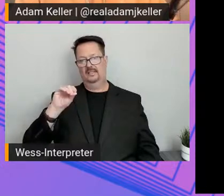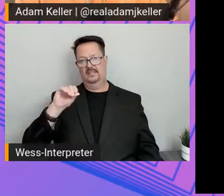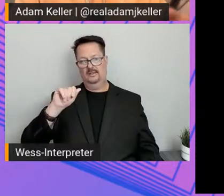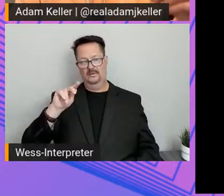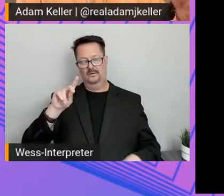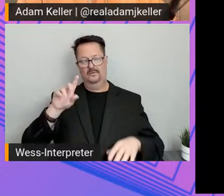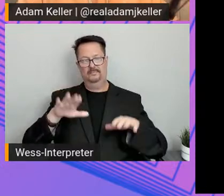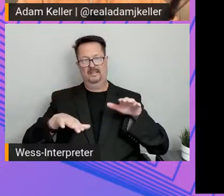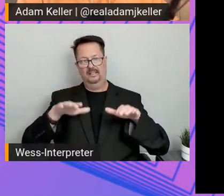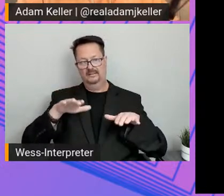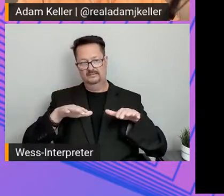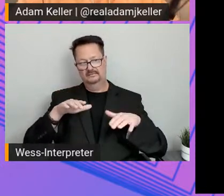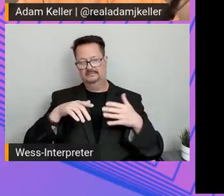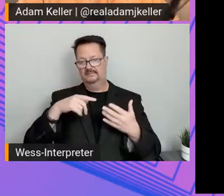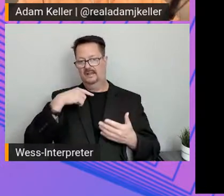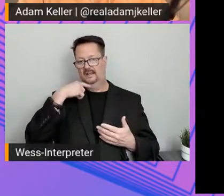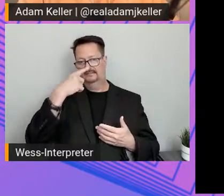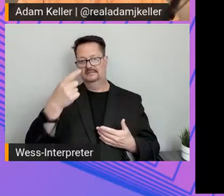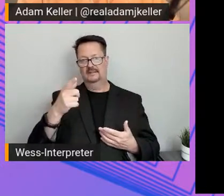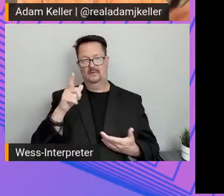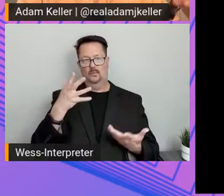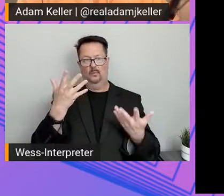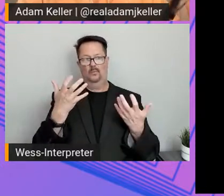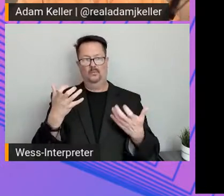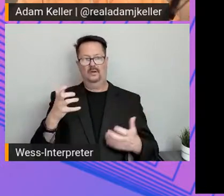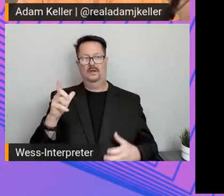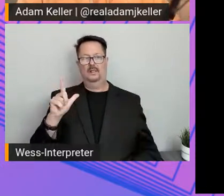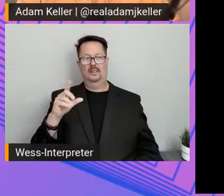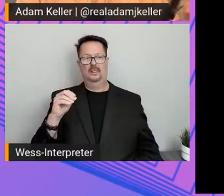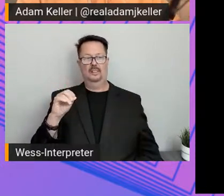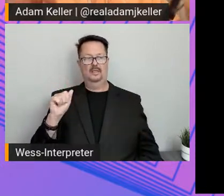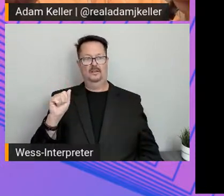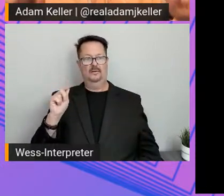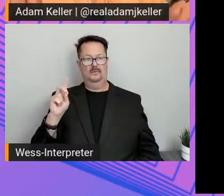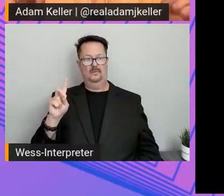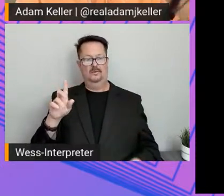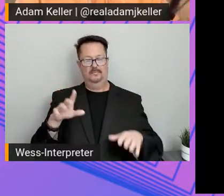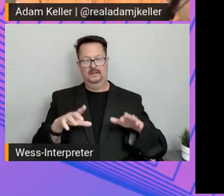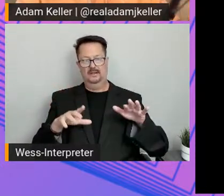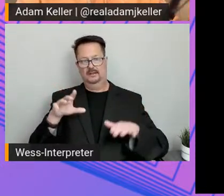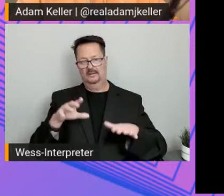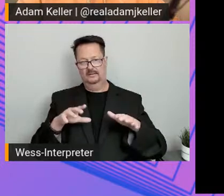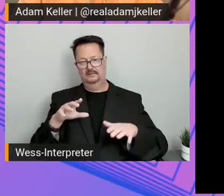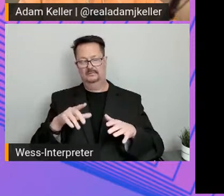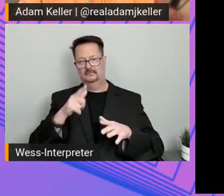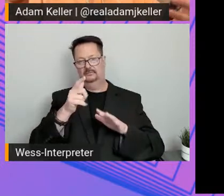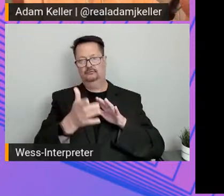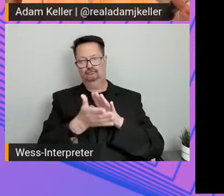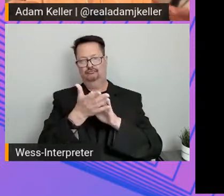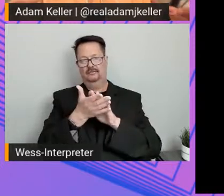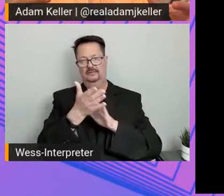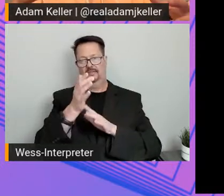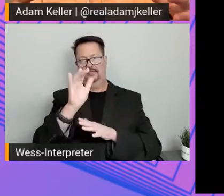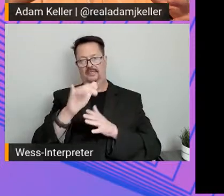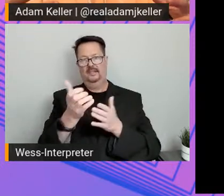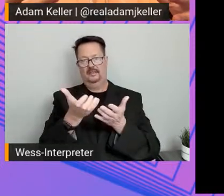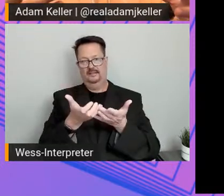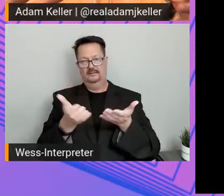Copilot was, I want a load balanced web service, and I want that web service to run off of this container image, which is the